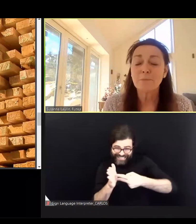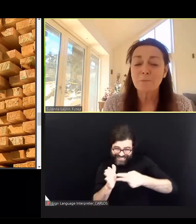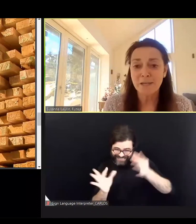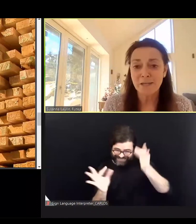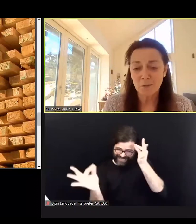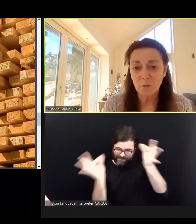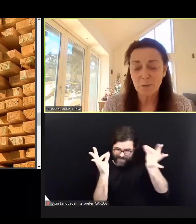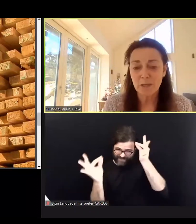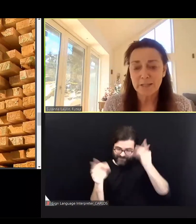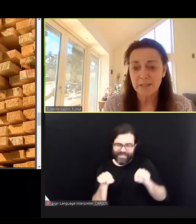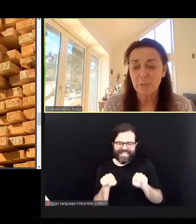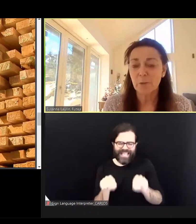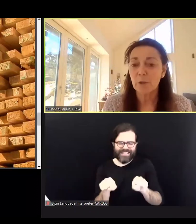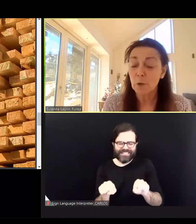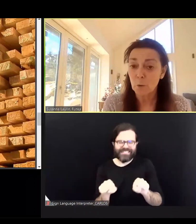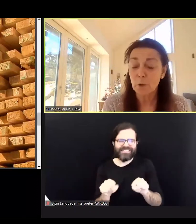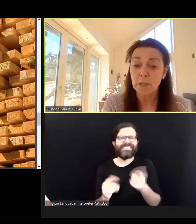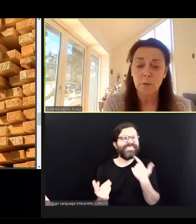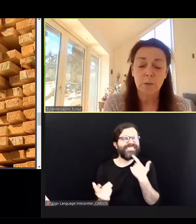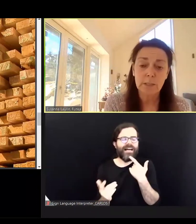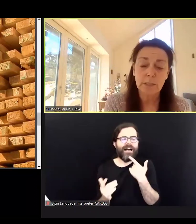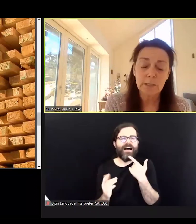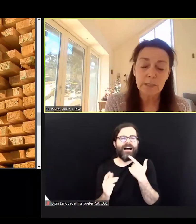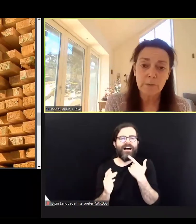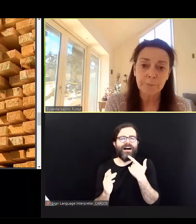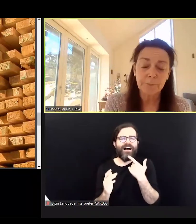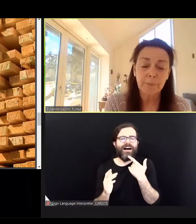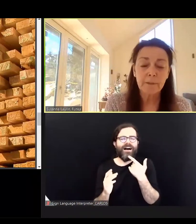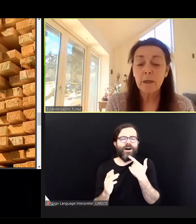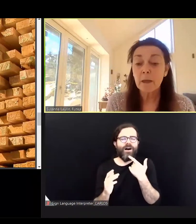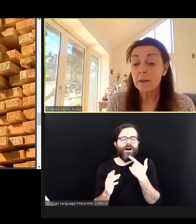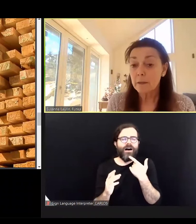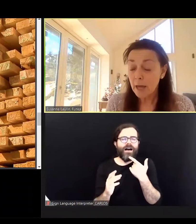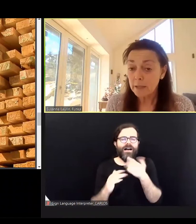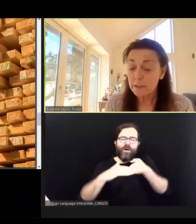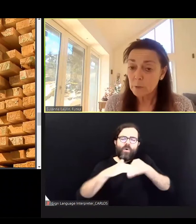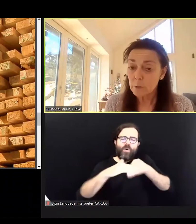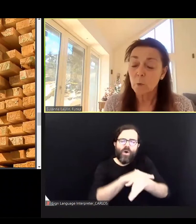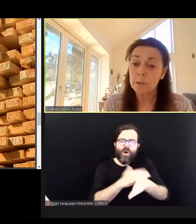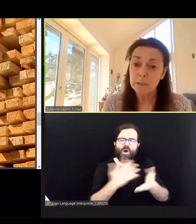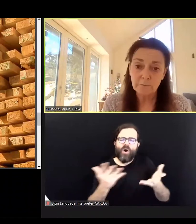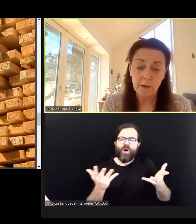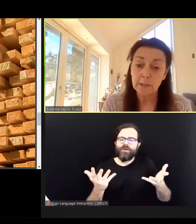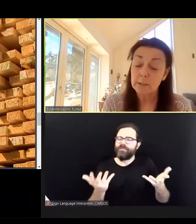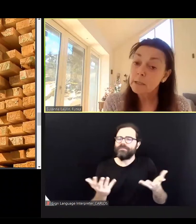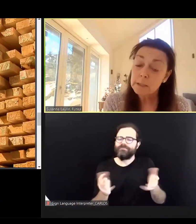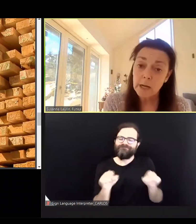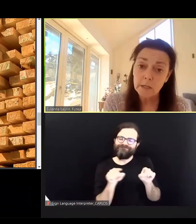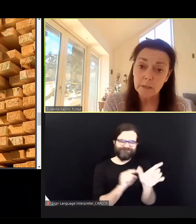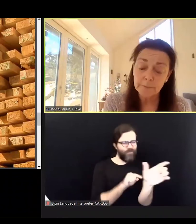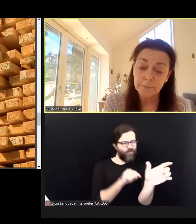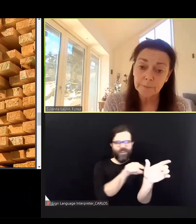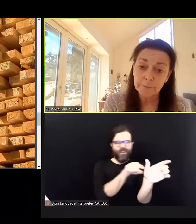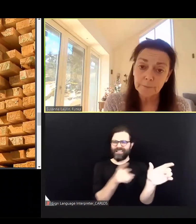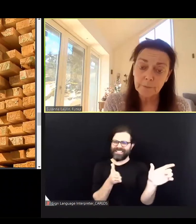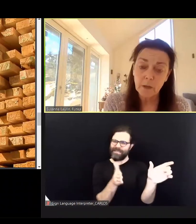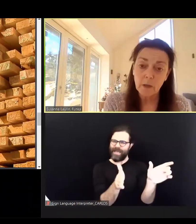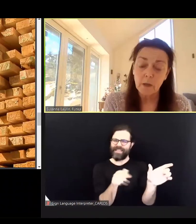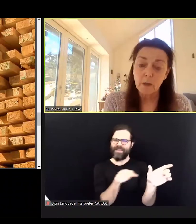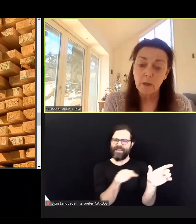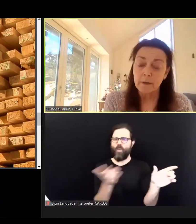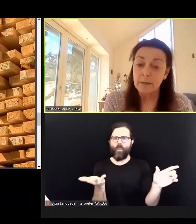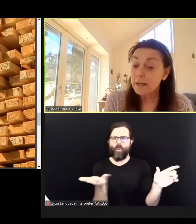So having a look at the European standards, it's important to understand that an EU regulation or directive